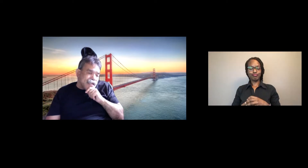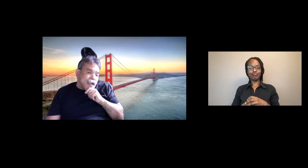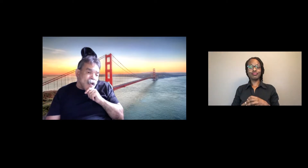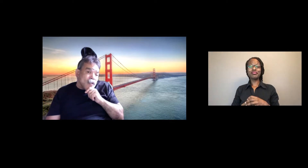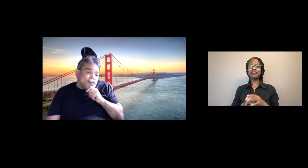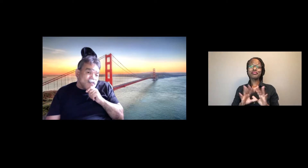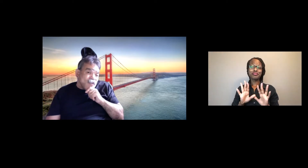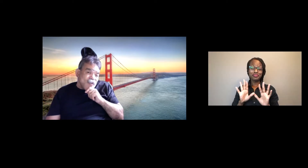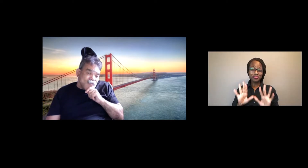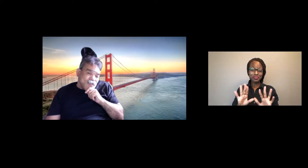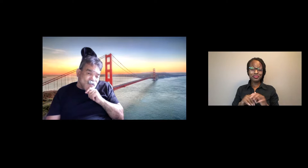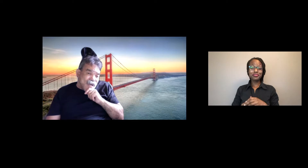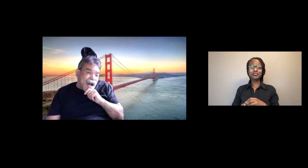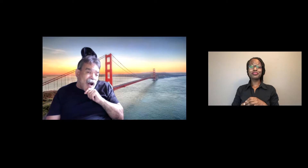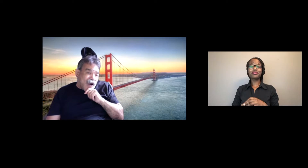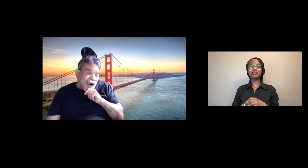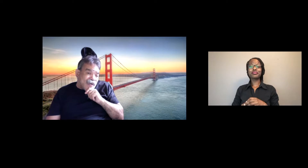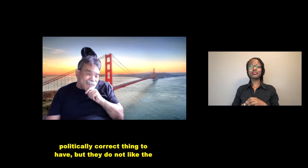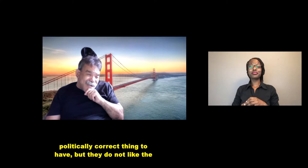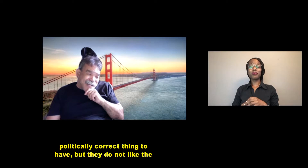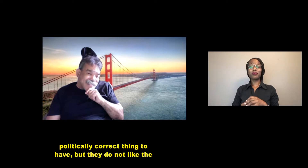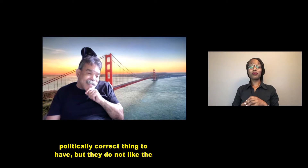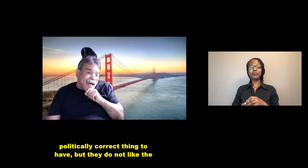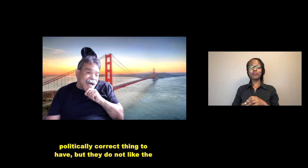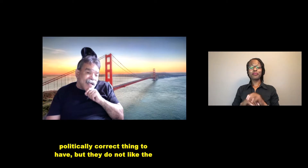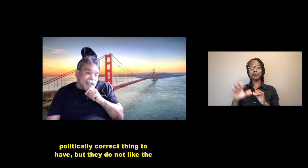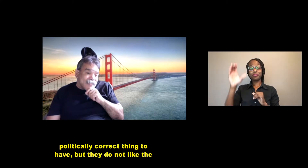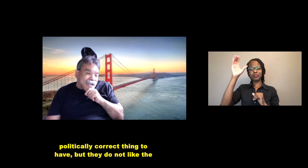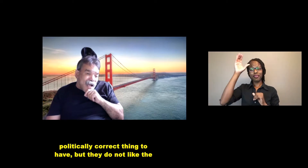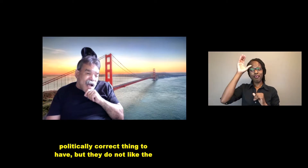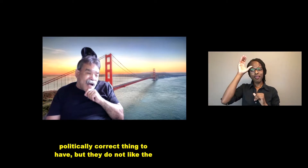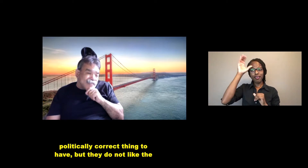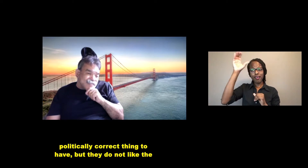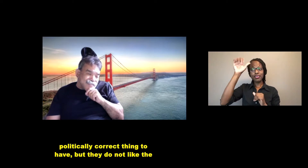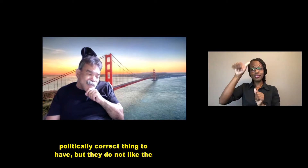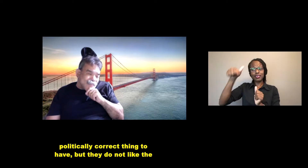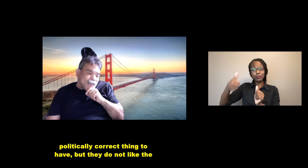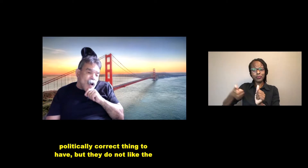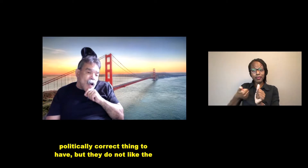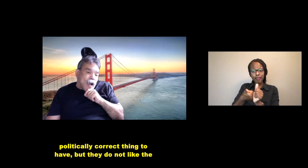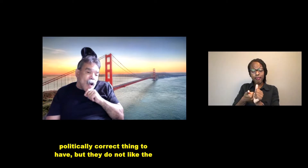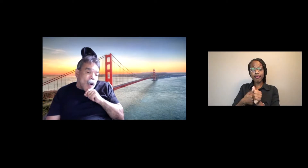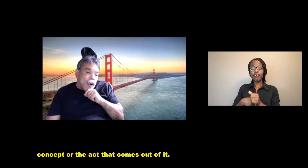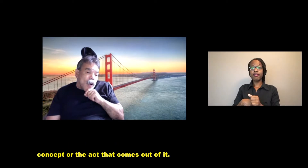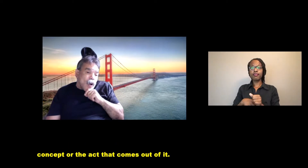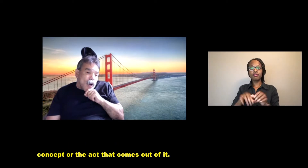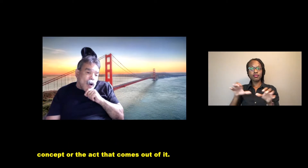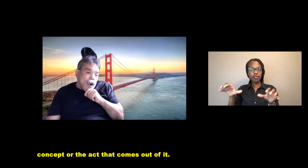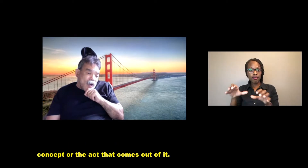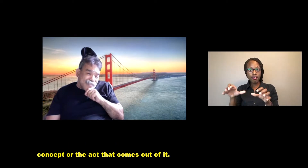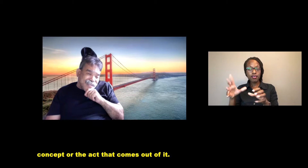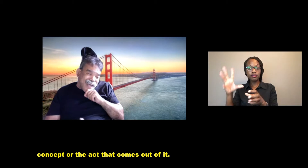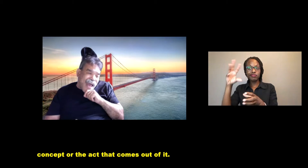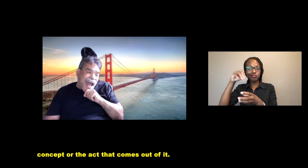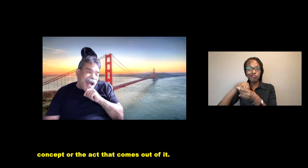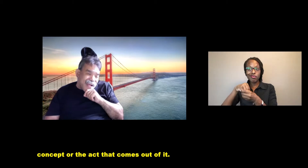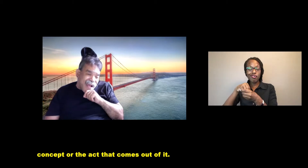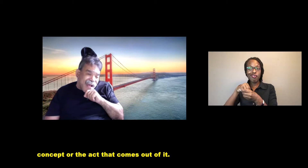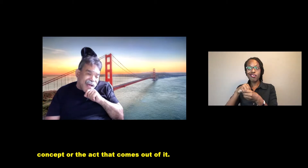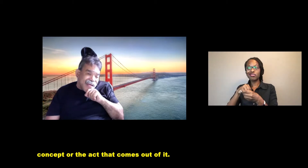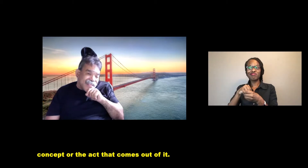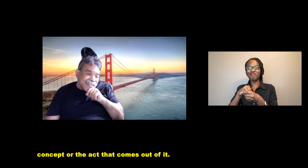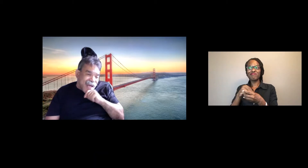but they do not like the concept or the